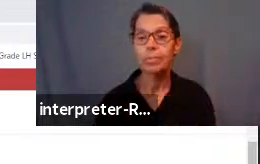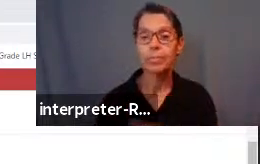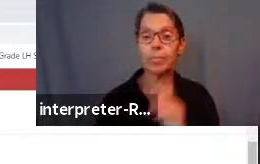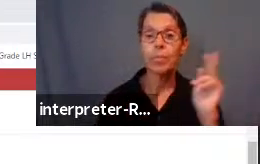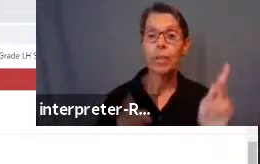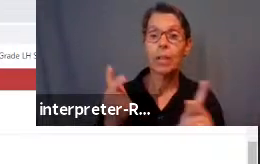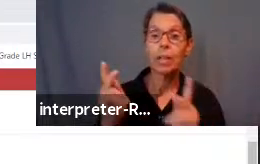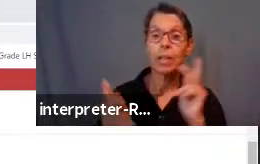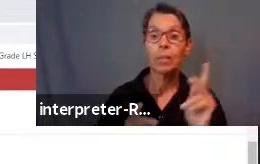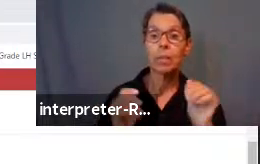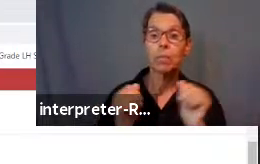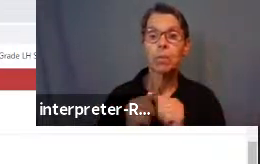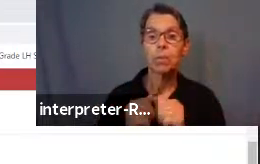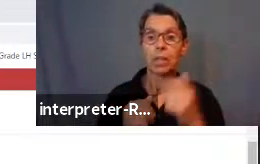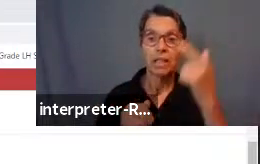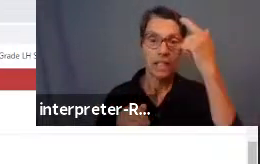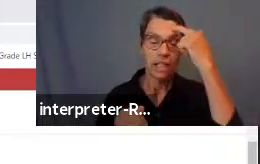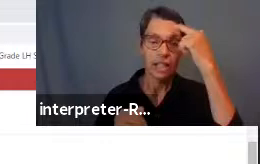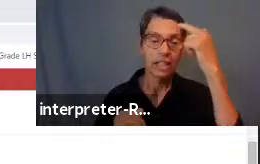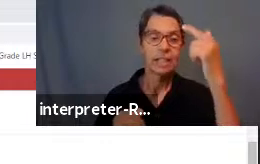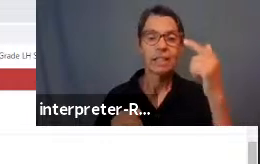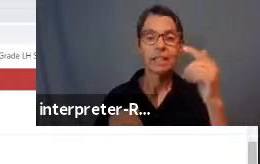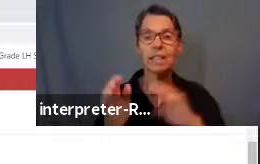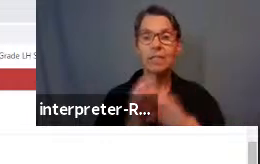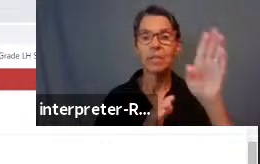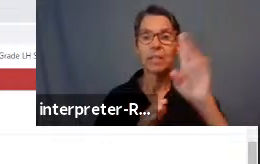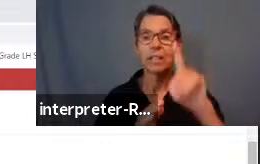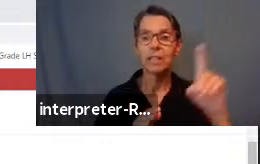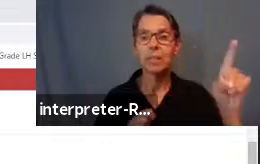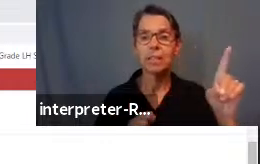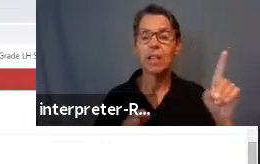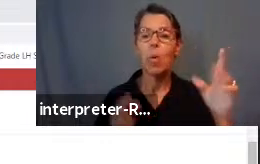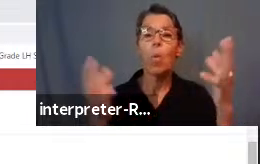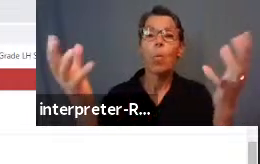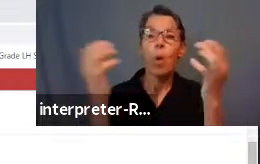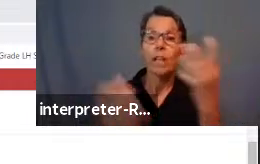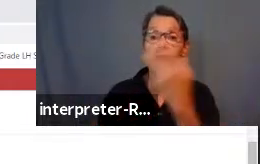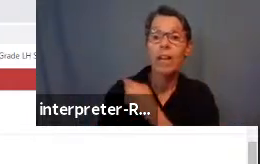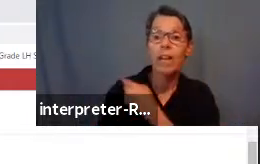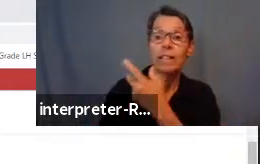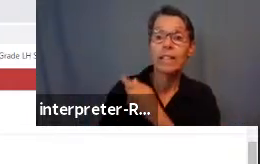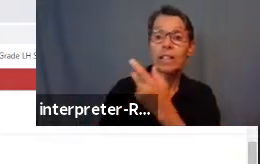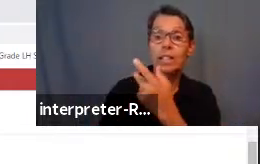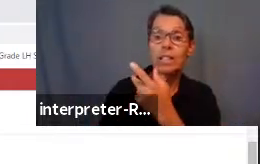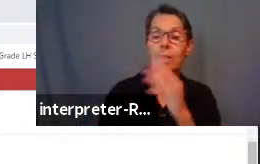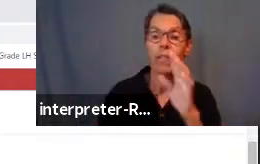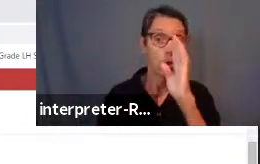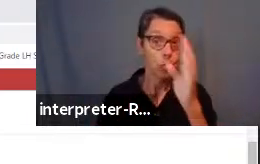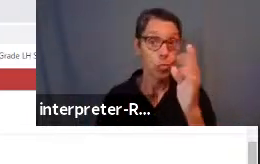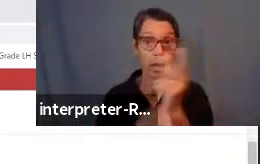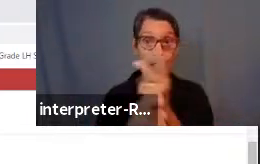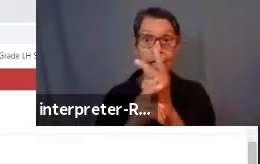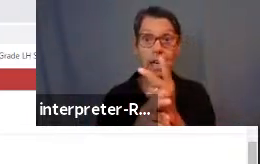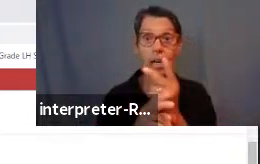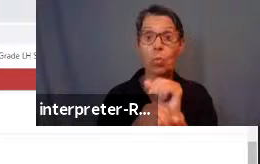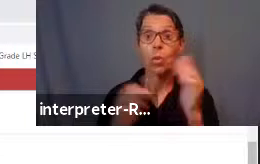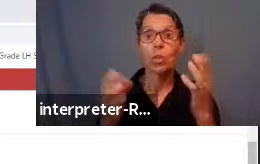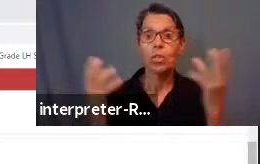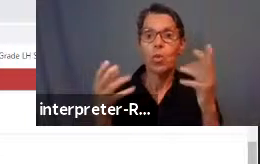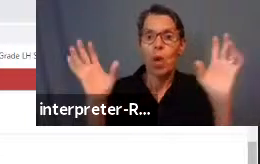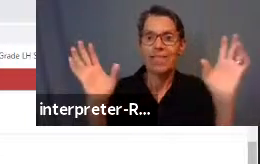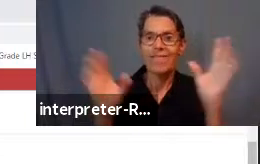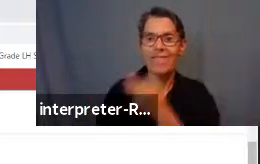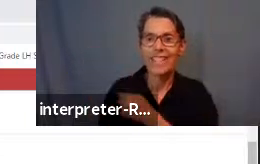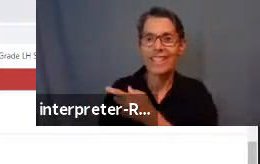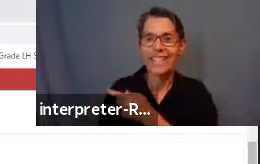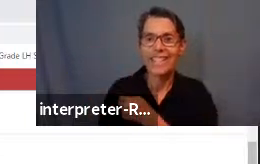intellectual and developmental disabilities jumped at the chance at getting vaccinations, but they found their direct care workers didn't. And so